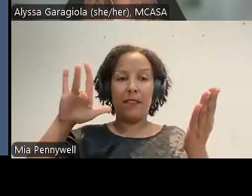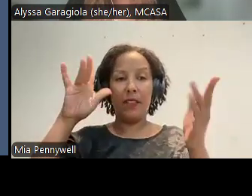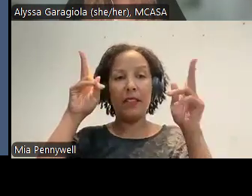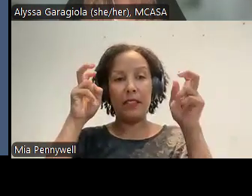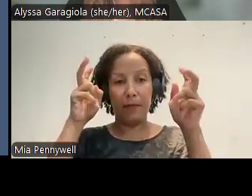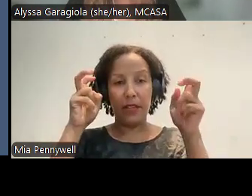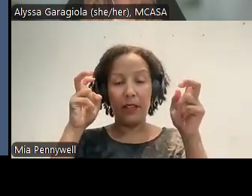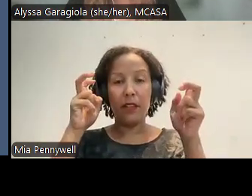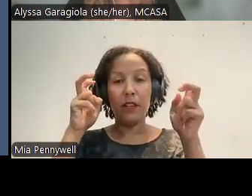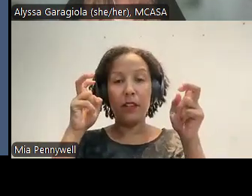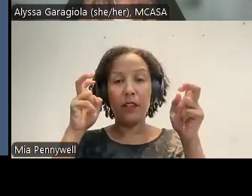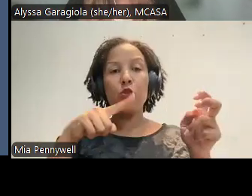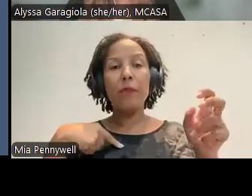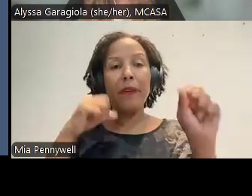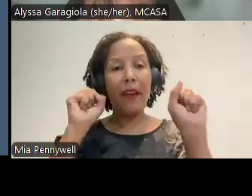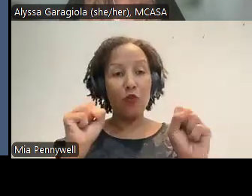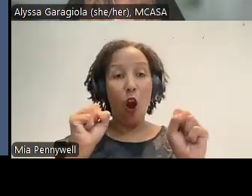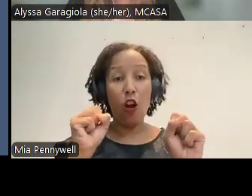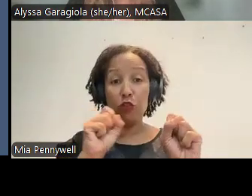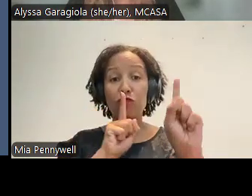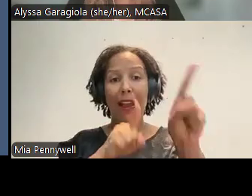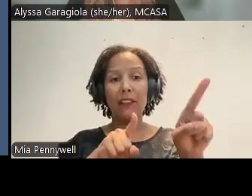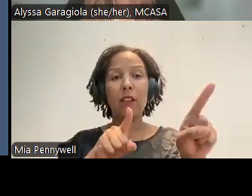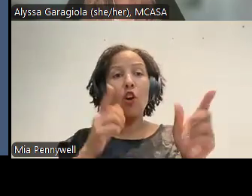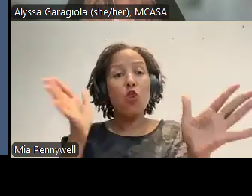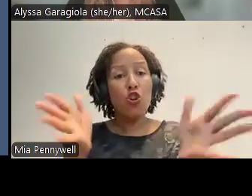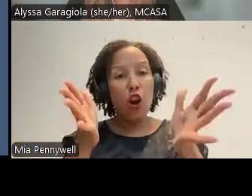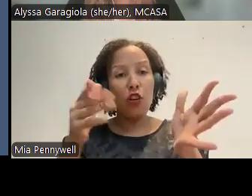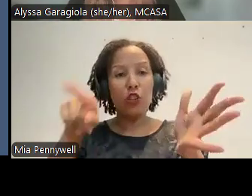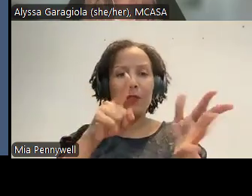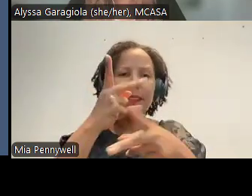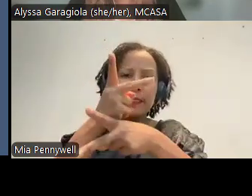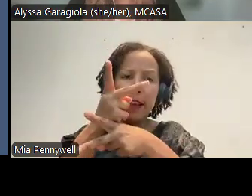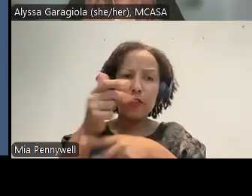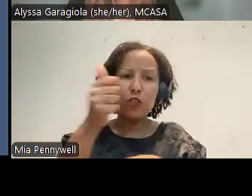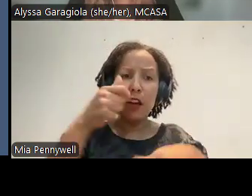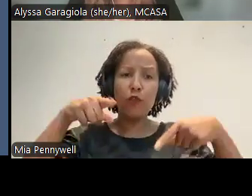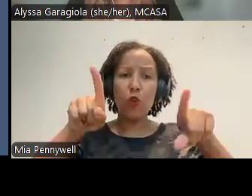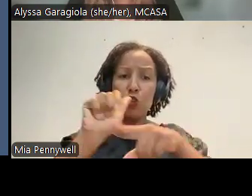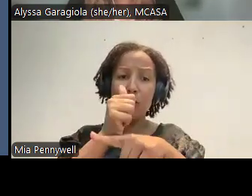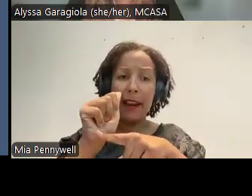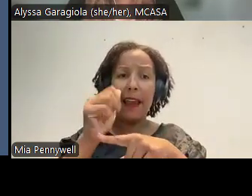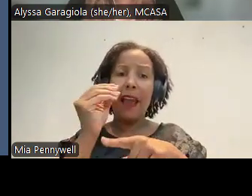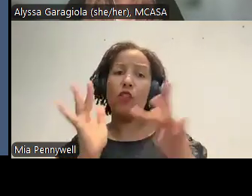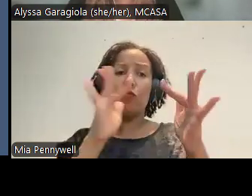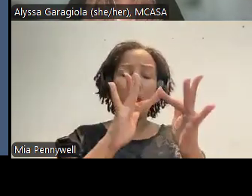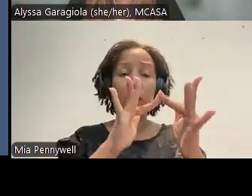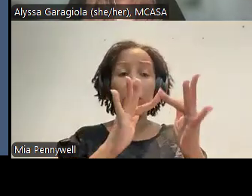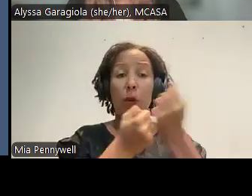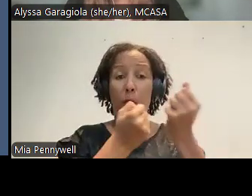strong emotional reactions. We encourage you to take care of yourself during today's training and reach out to your support networks for help if